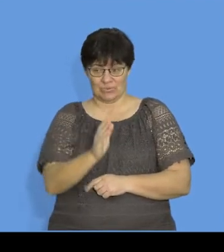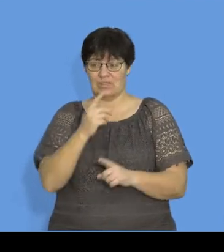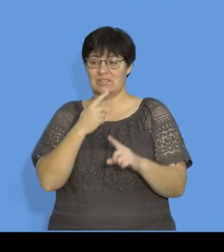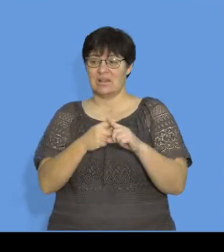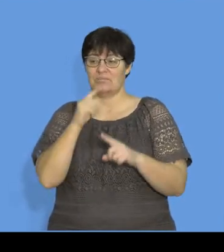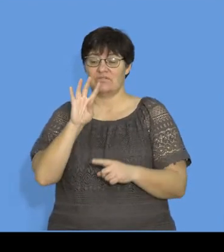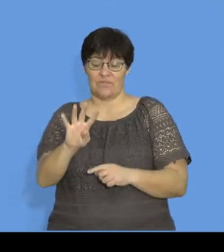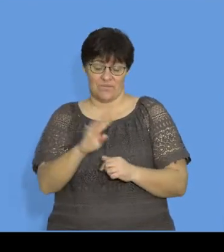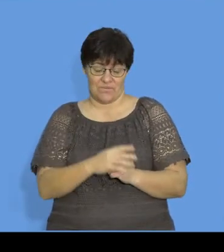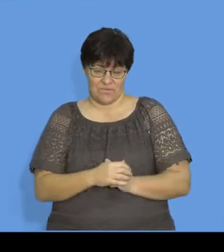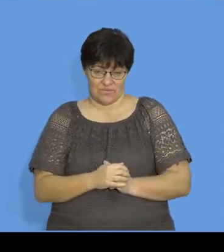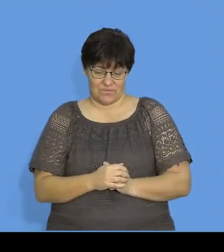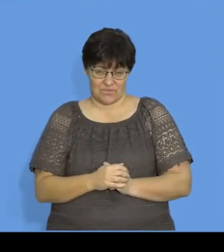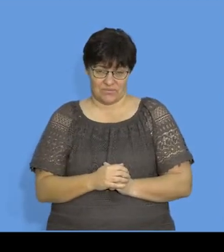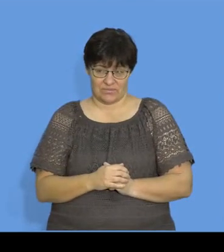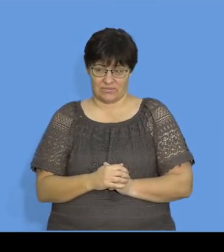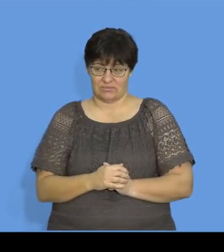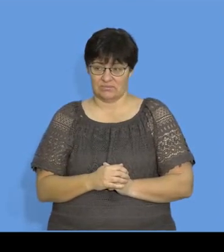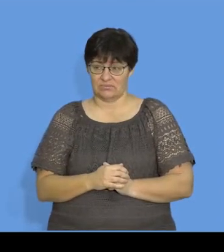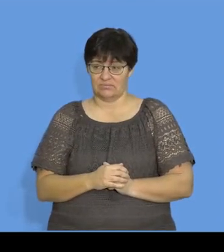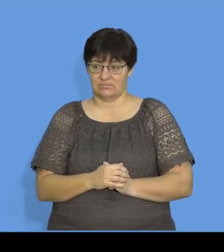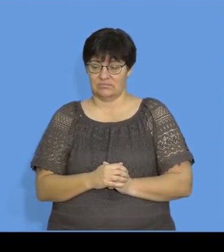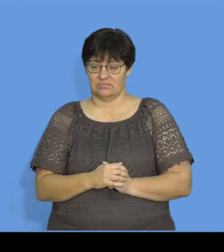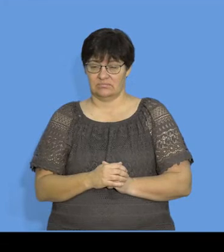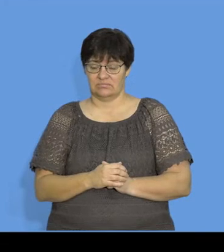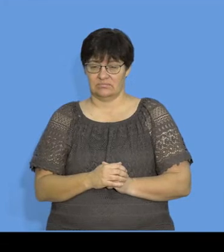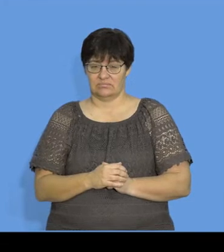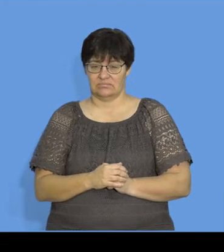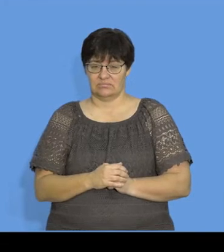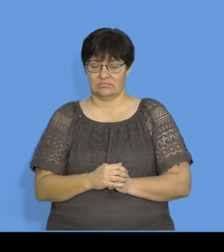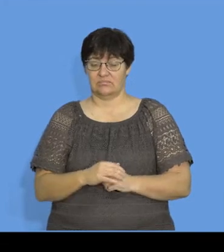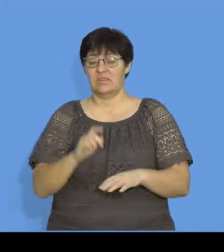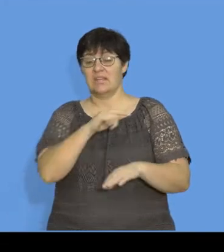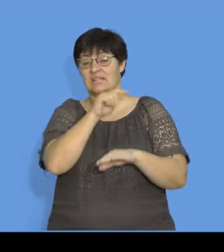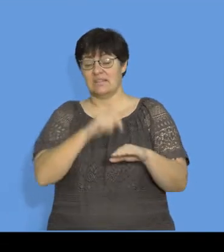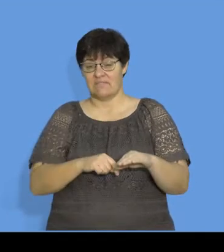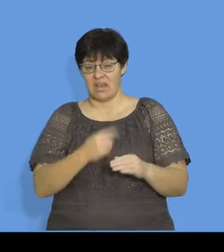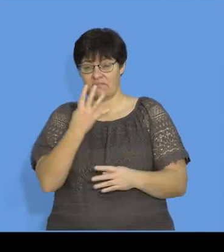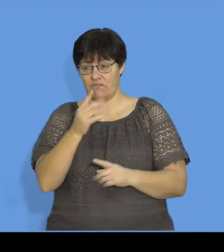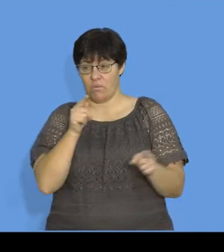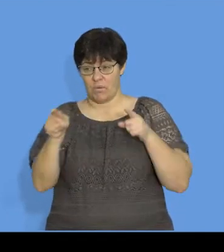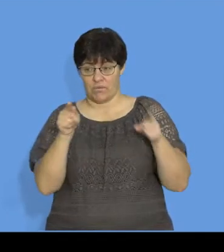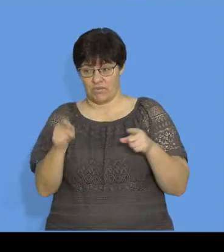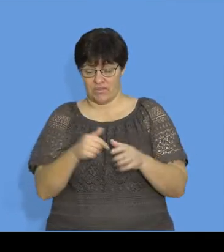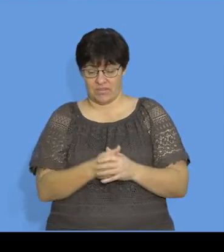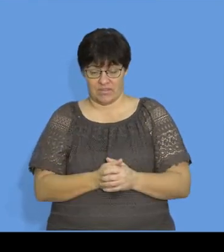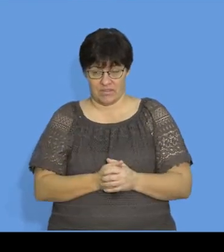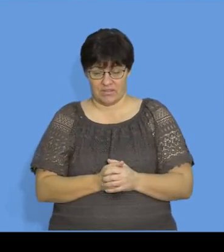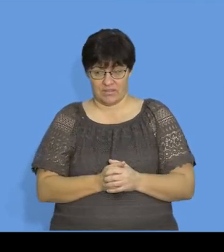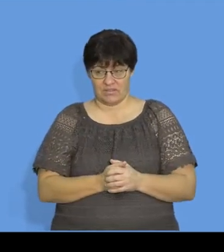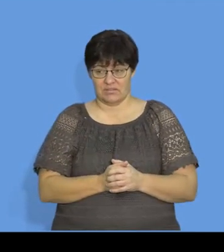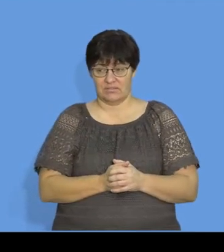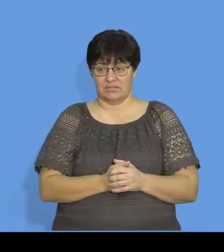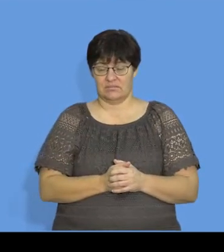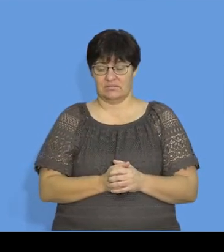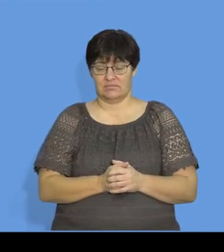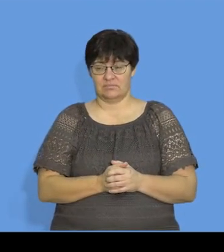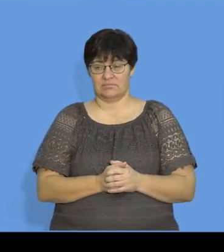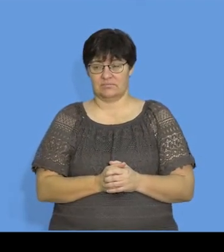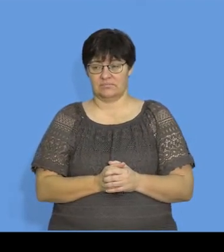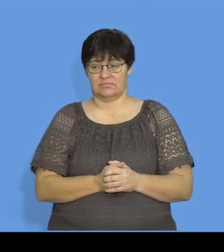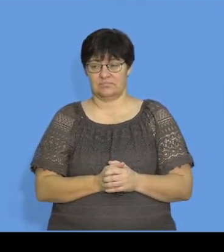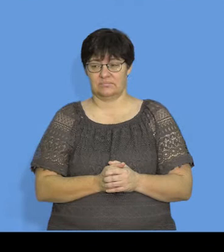4. Okay? I'm going to divide by 4 on both sides straight away.